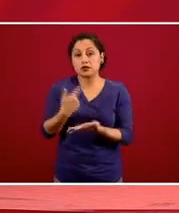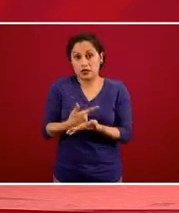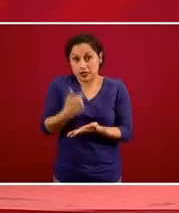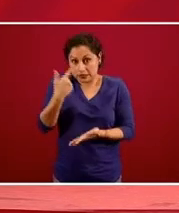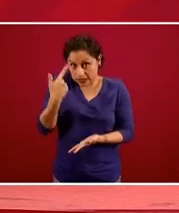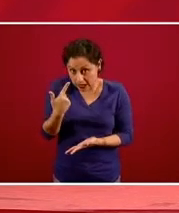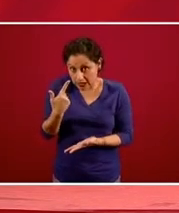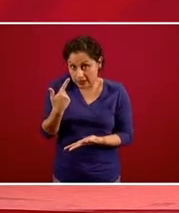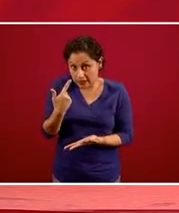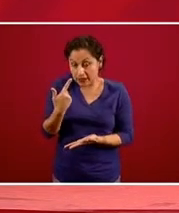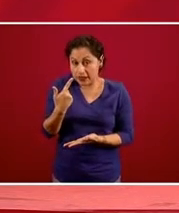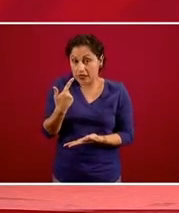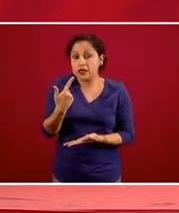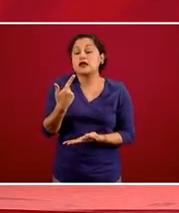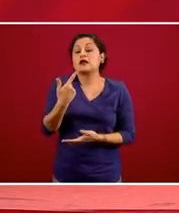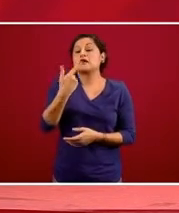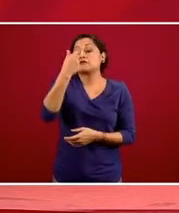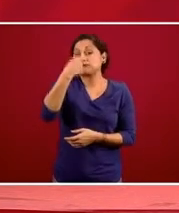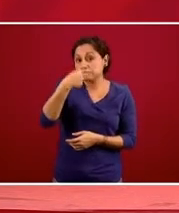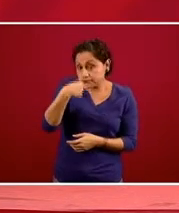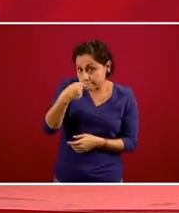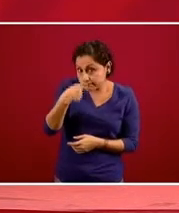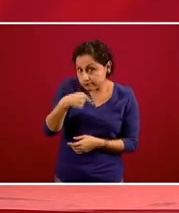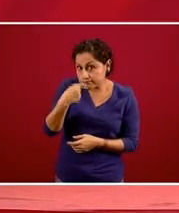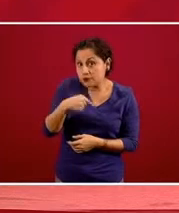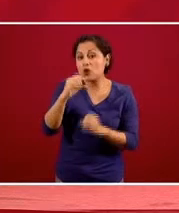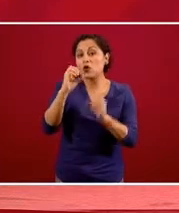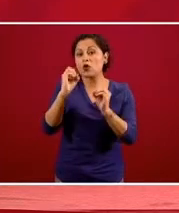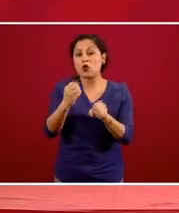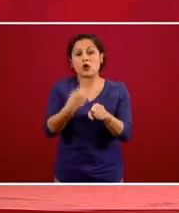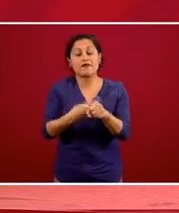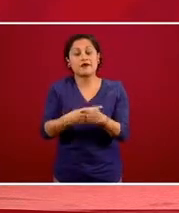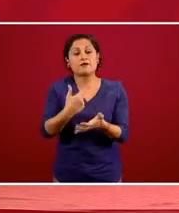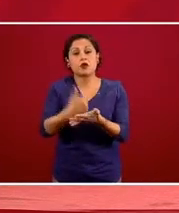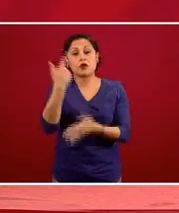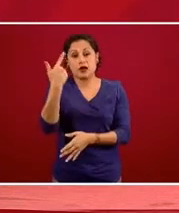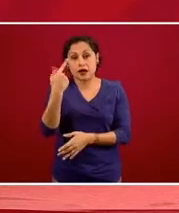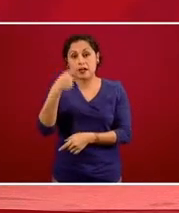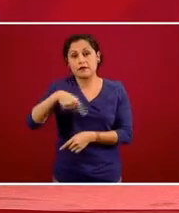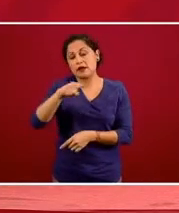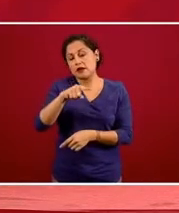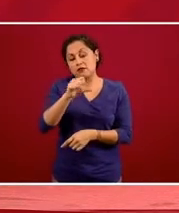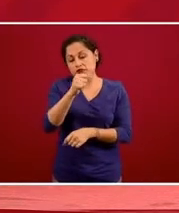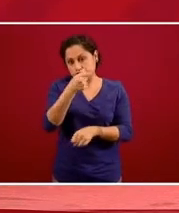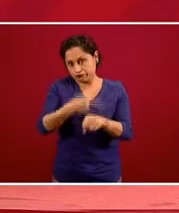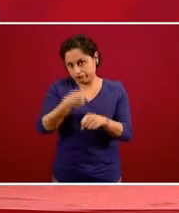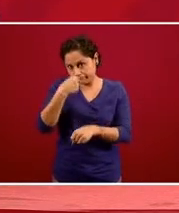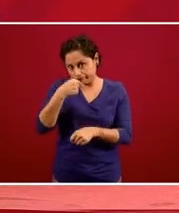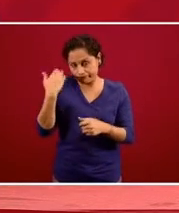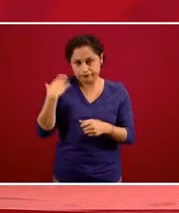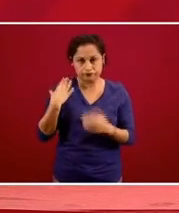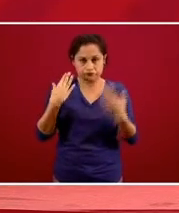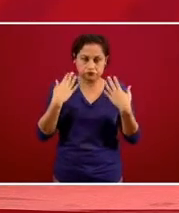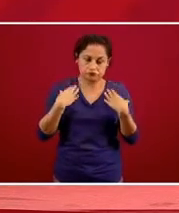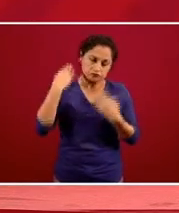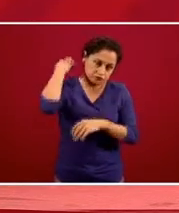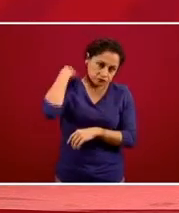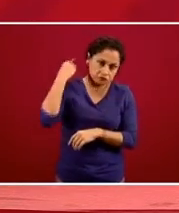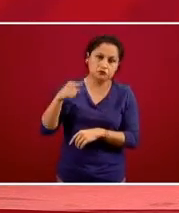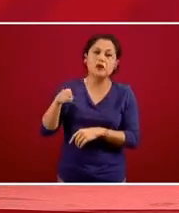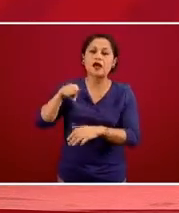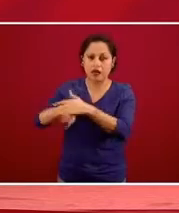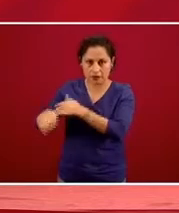care units to be able to expand their capabilities and treat all the influenza